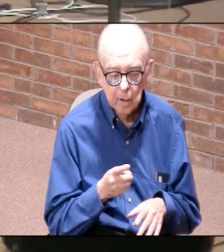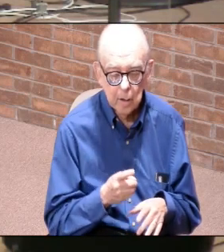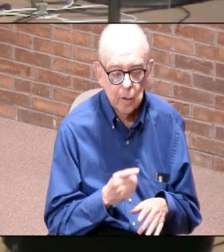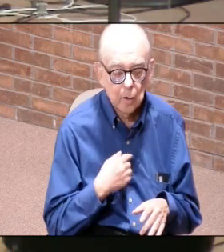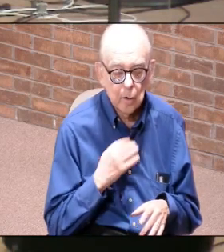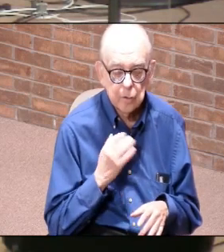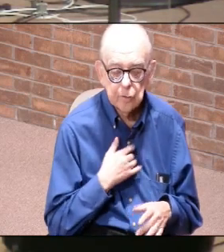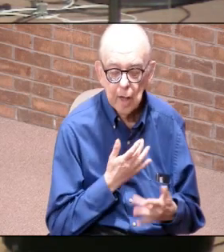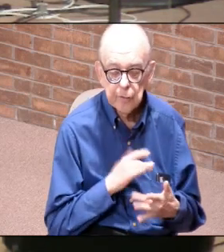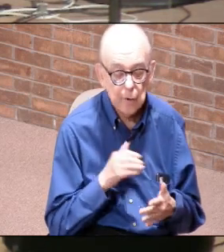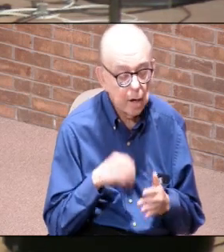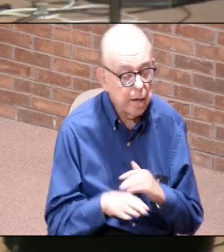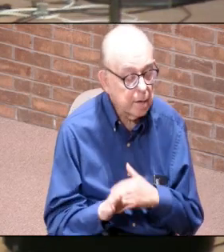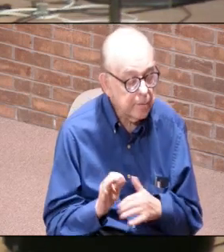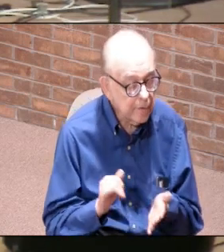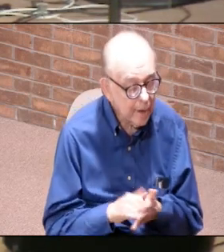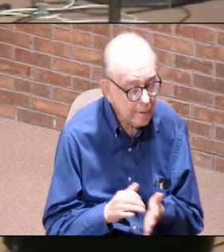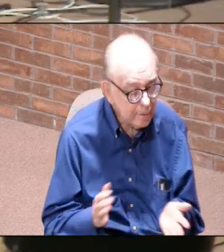in it?